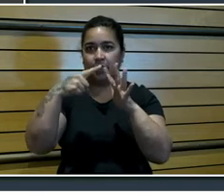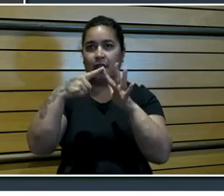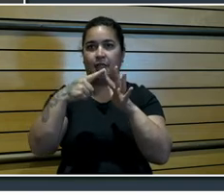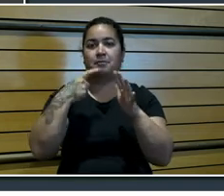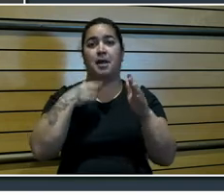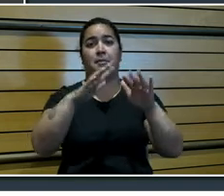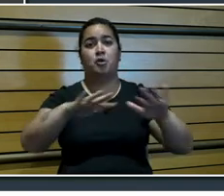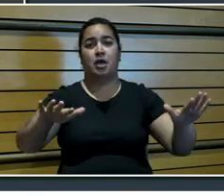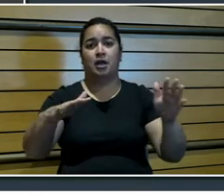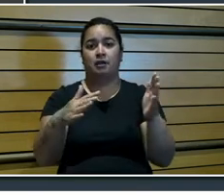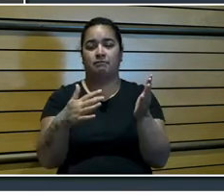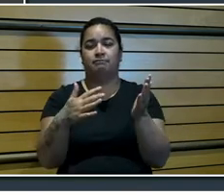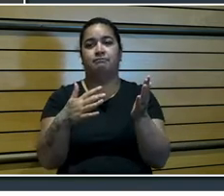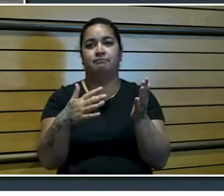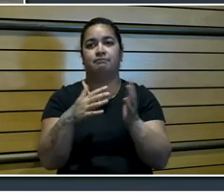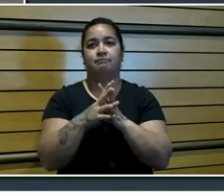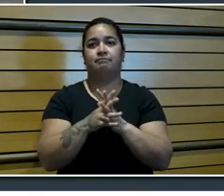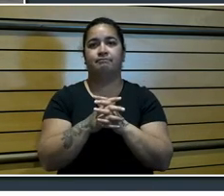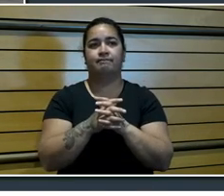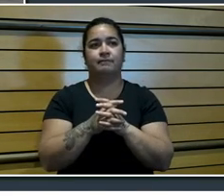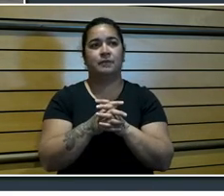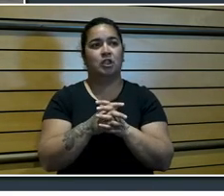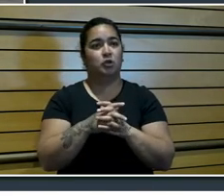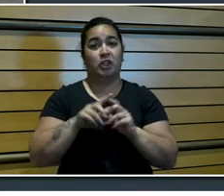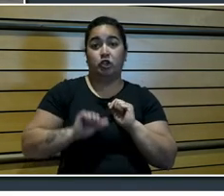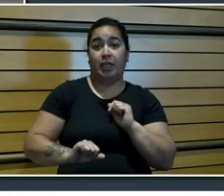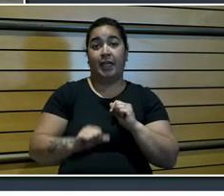Chair, councillors, staff, thank you for the opportunity to present this submission.